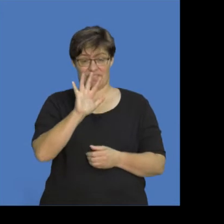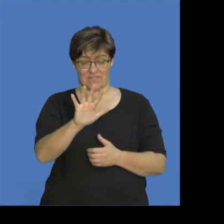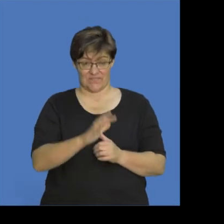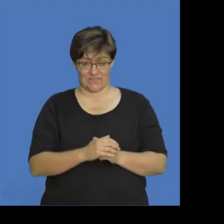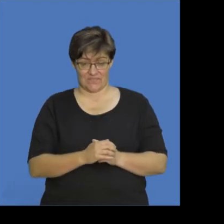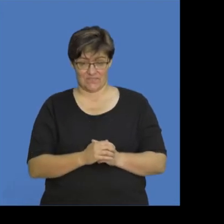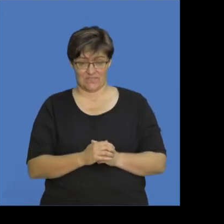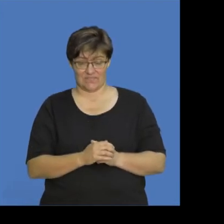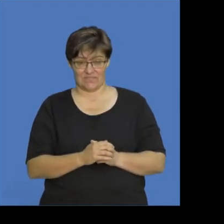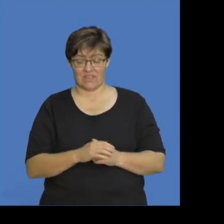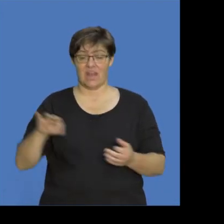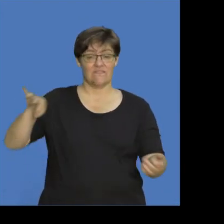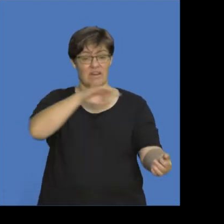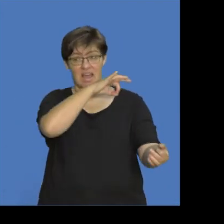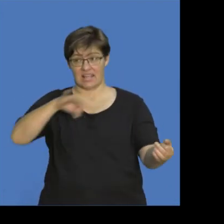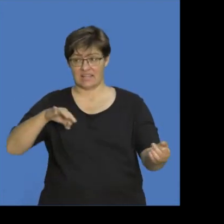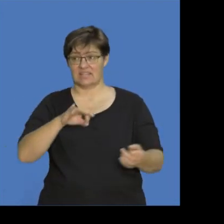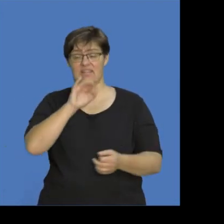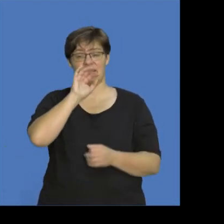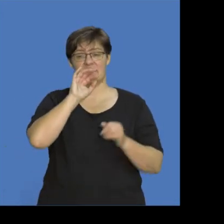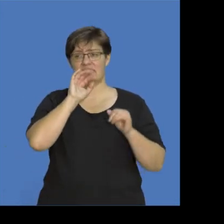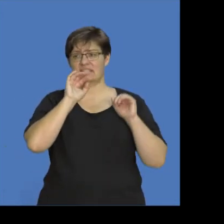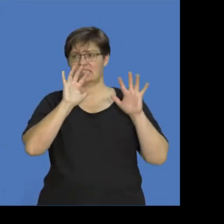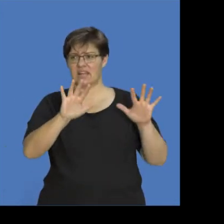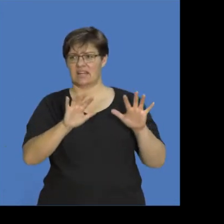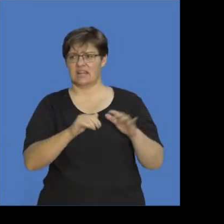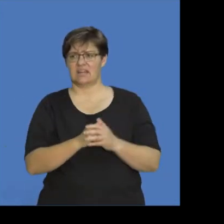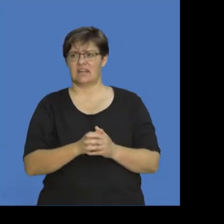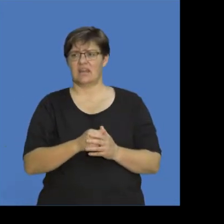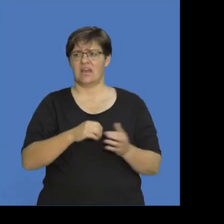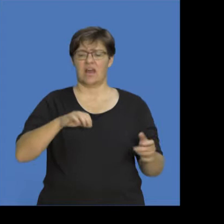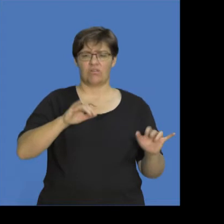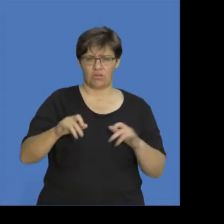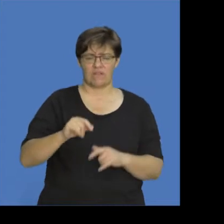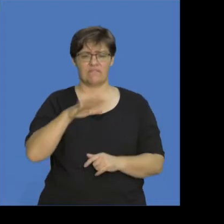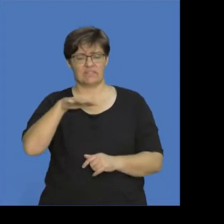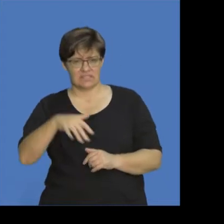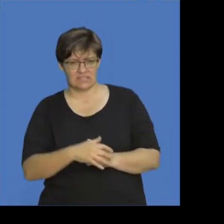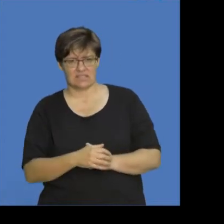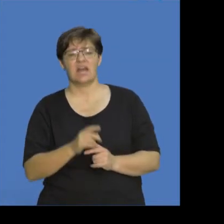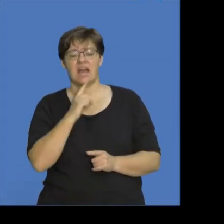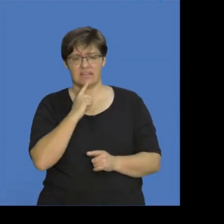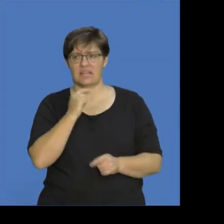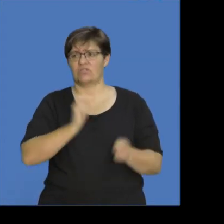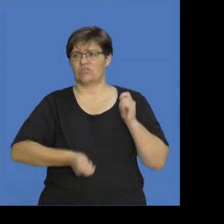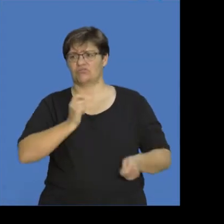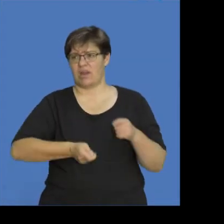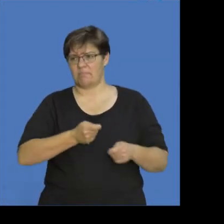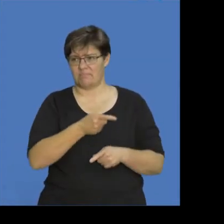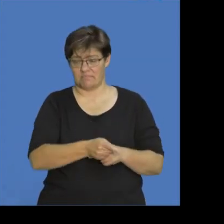35. And we have violin 15, recorder, drum, and so on, and the total is